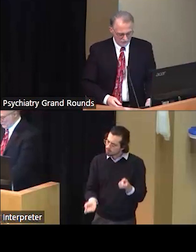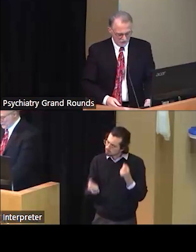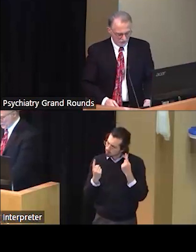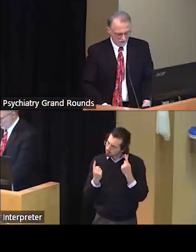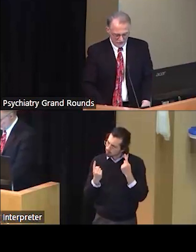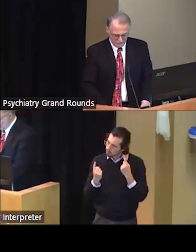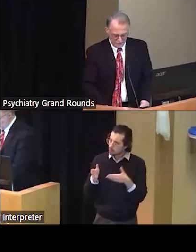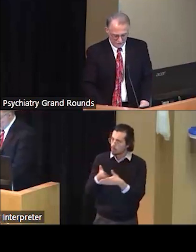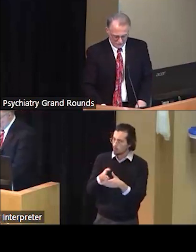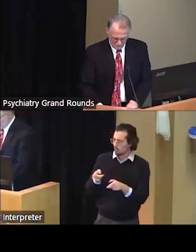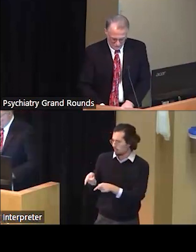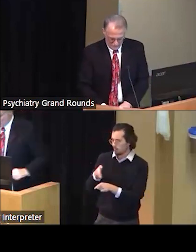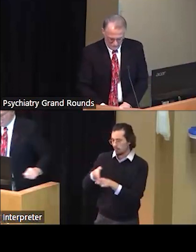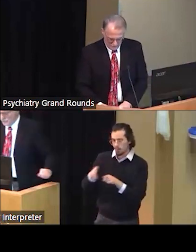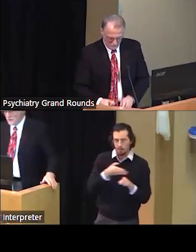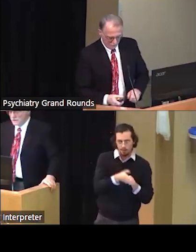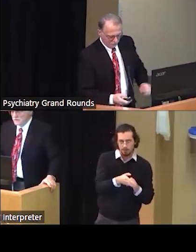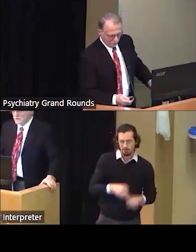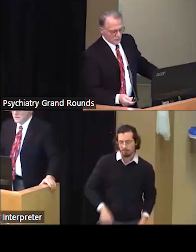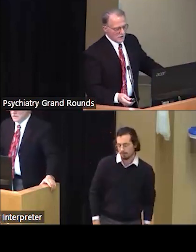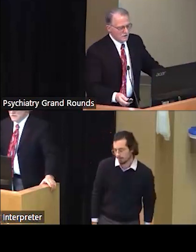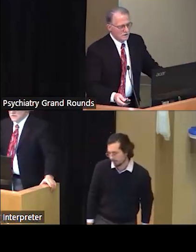understanding, especially between fields?